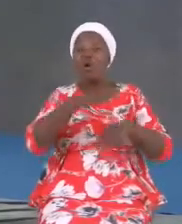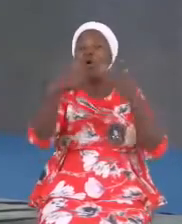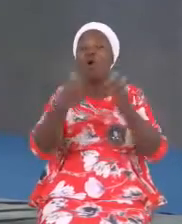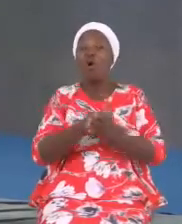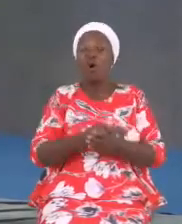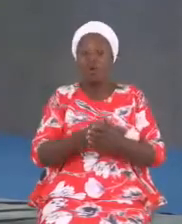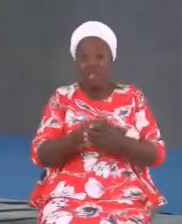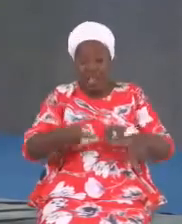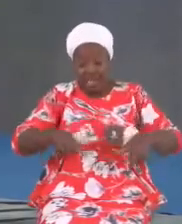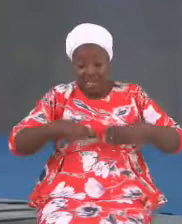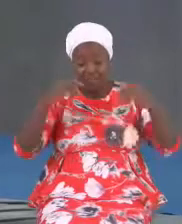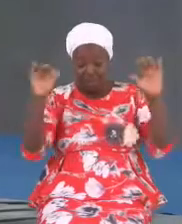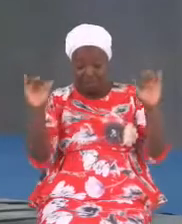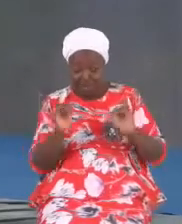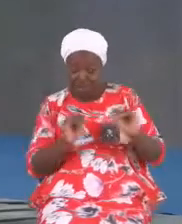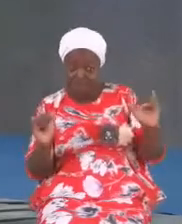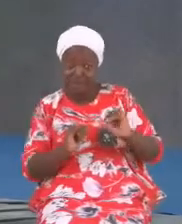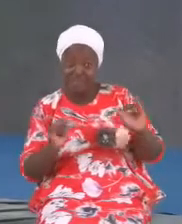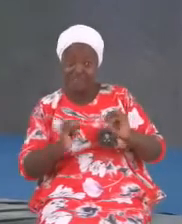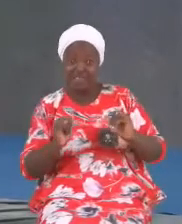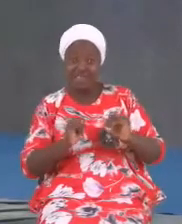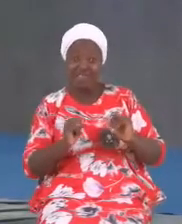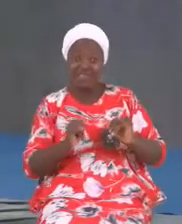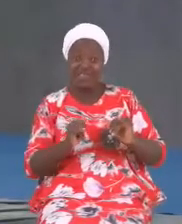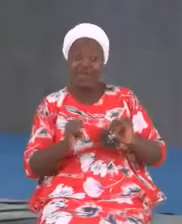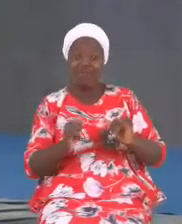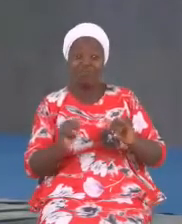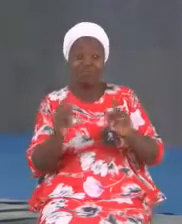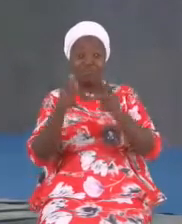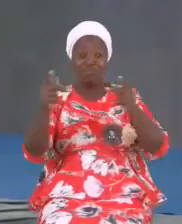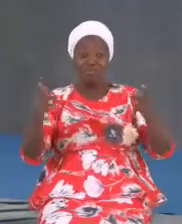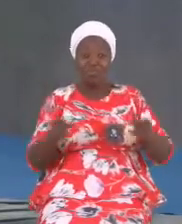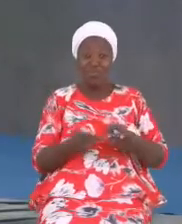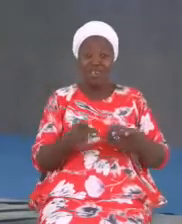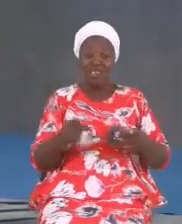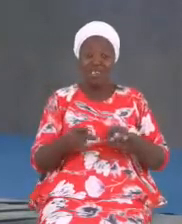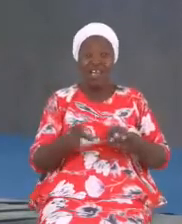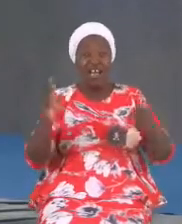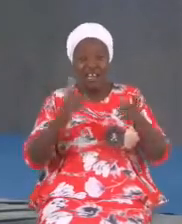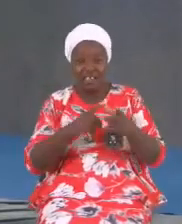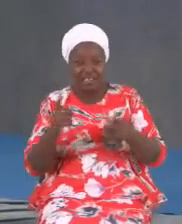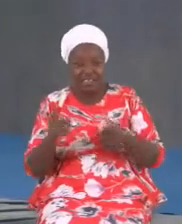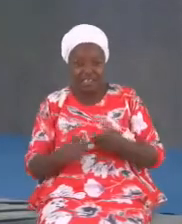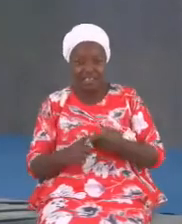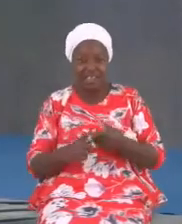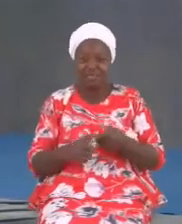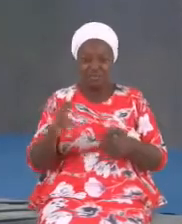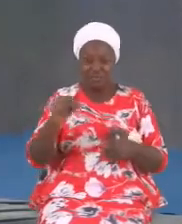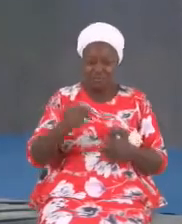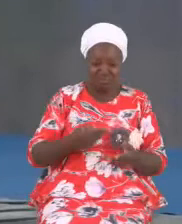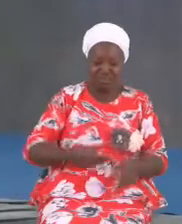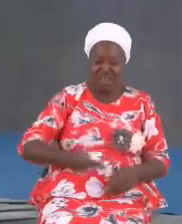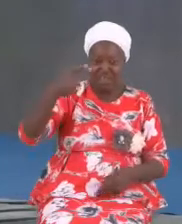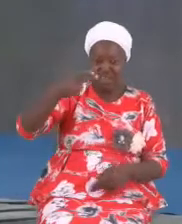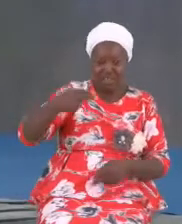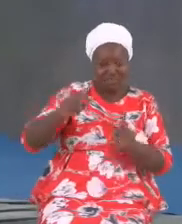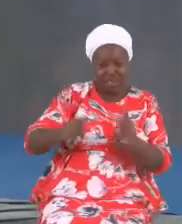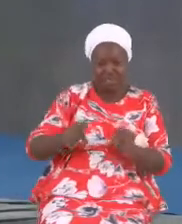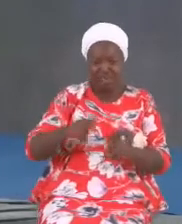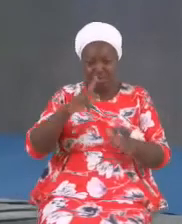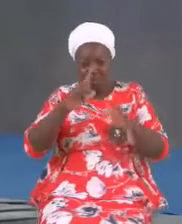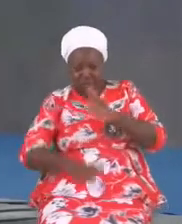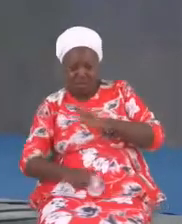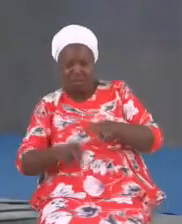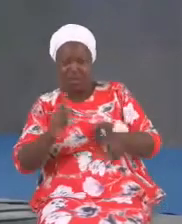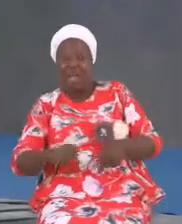or similar apartment, and there is no low citizen, high citizen, everyone, we're